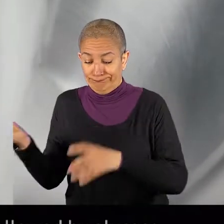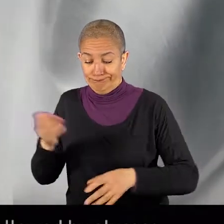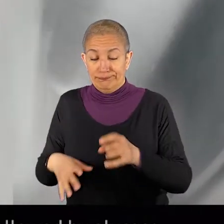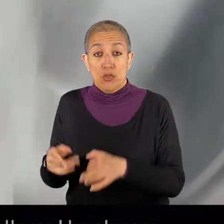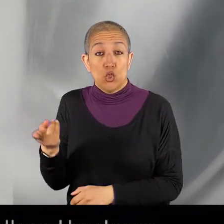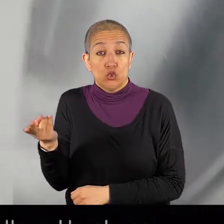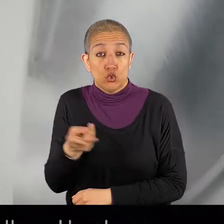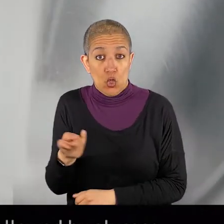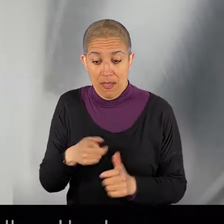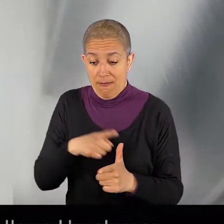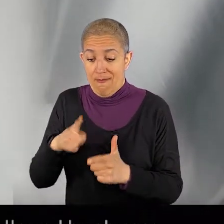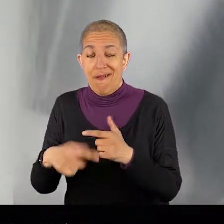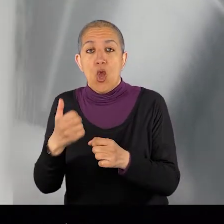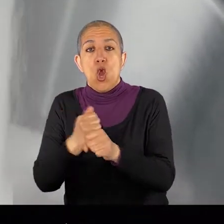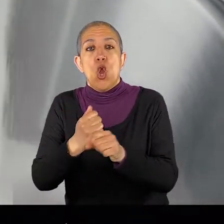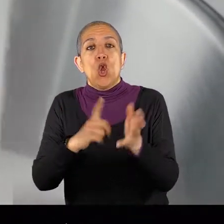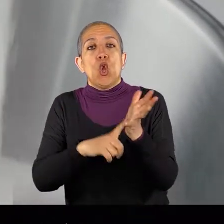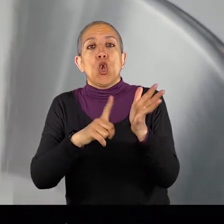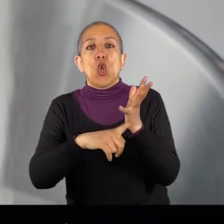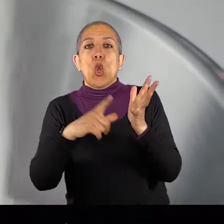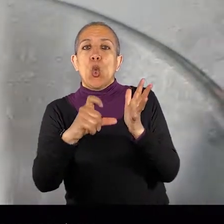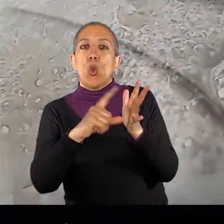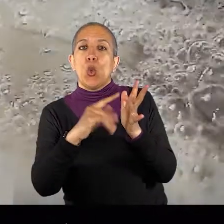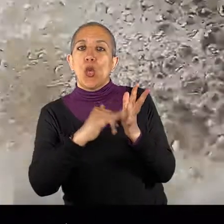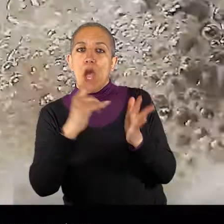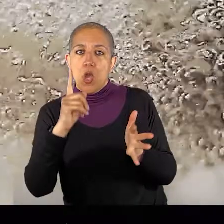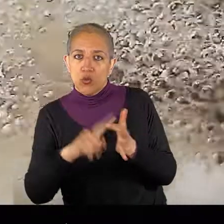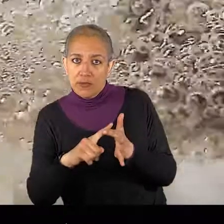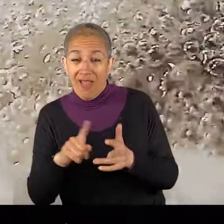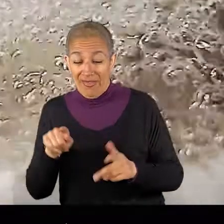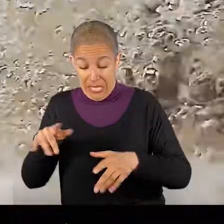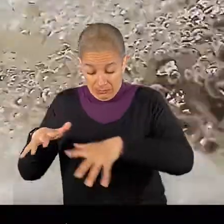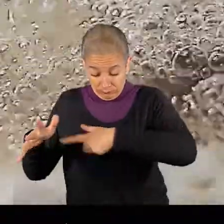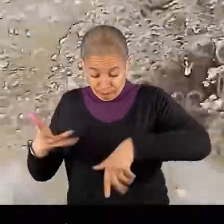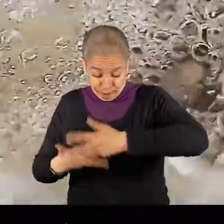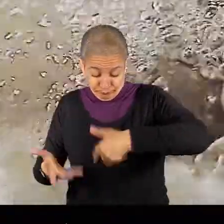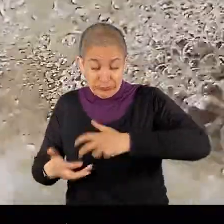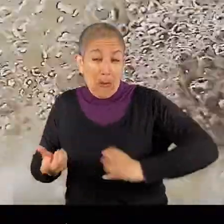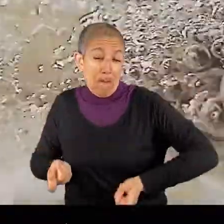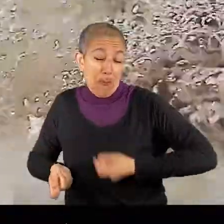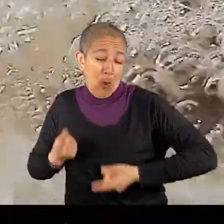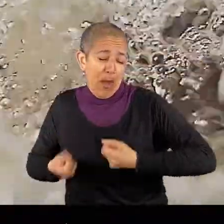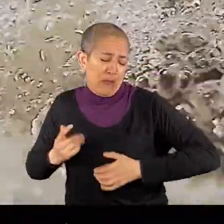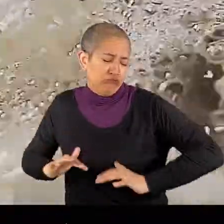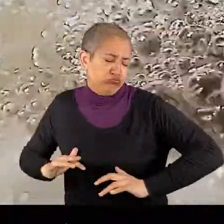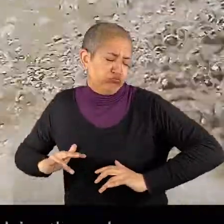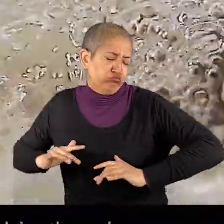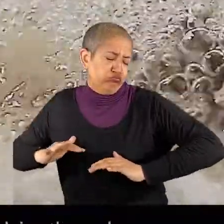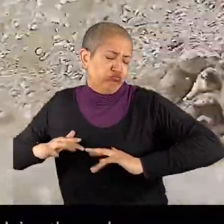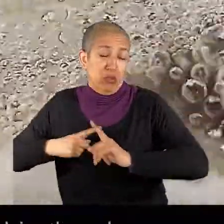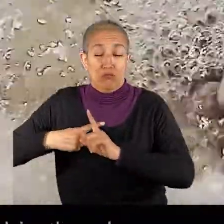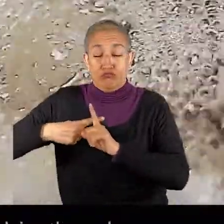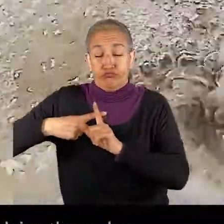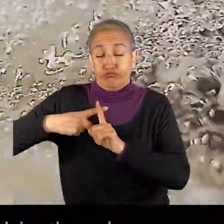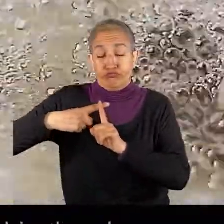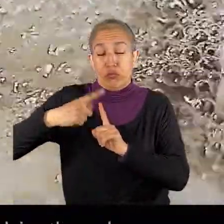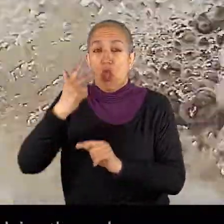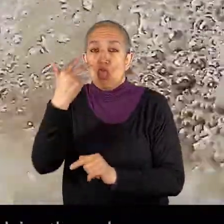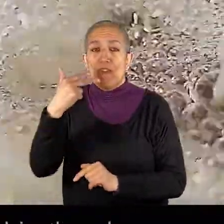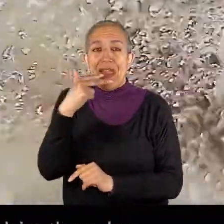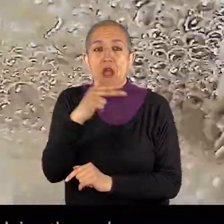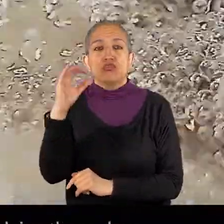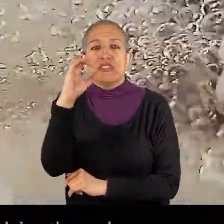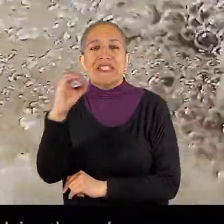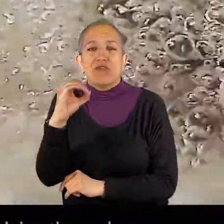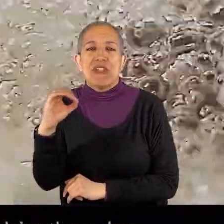by glucose, and then he would boil that up to a temperature of 300 degrees Fahrenheit, or